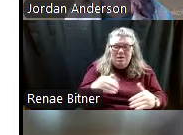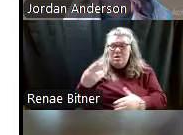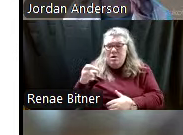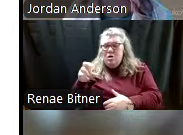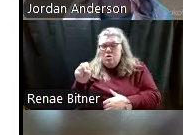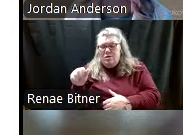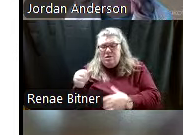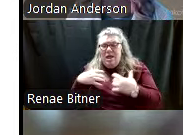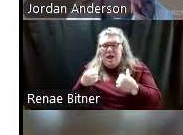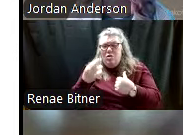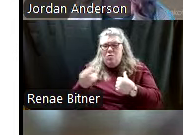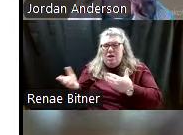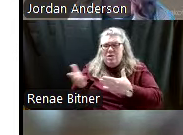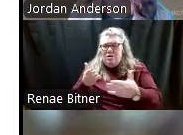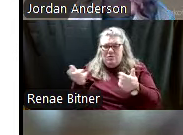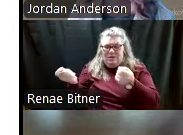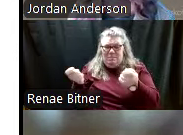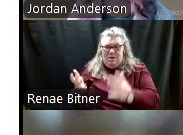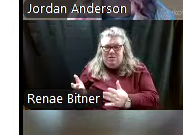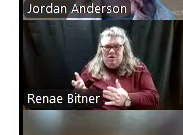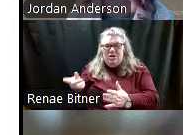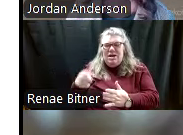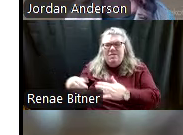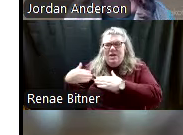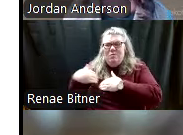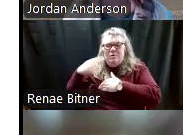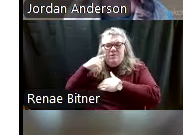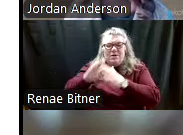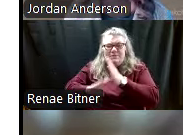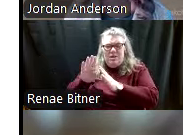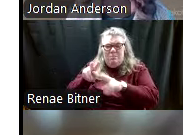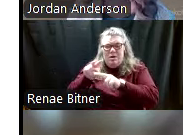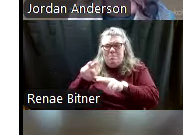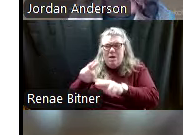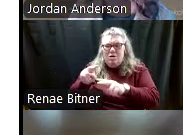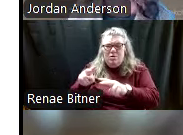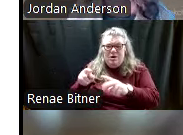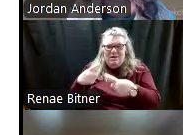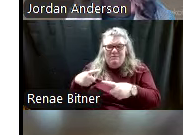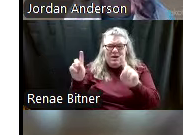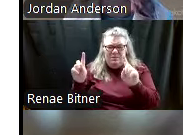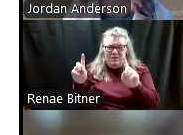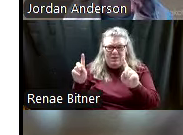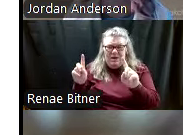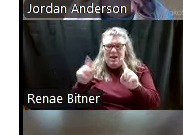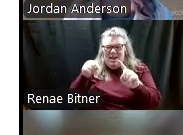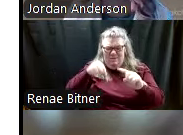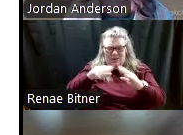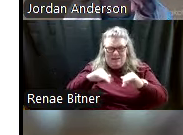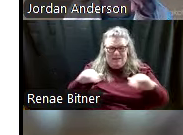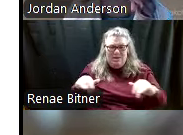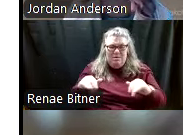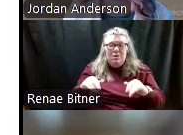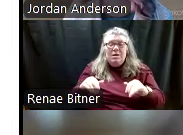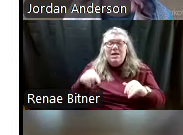Health Resources and Services Administration. They are charged with developing and monitoring the efficacy of the system. So, and